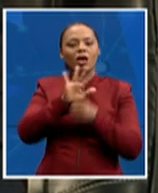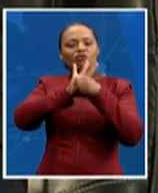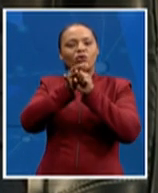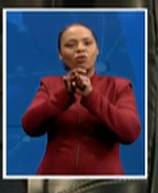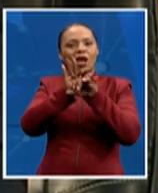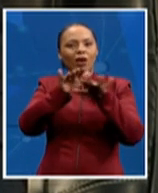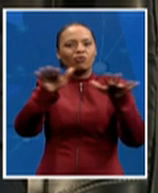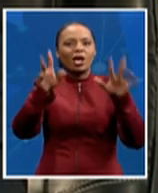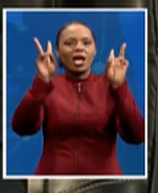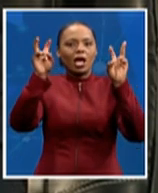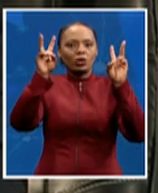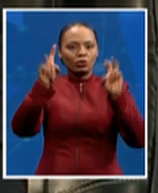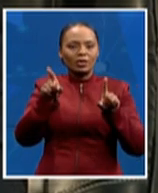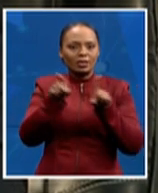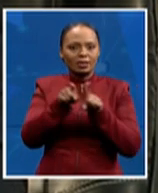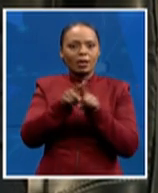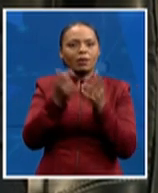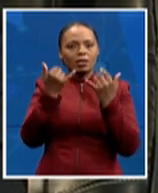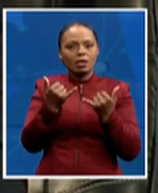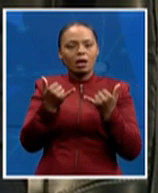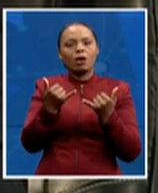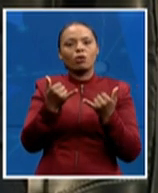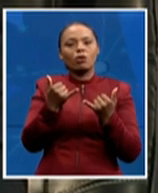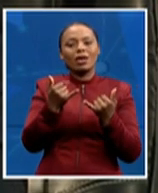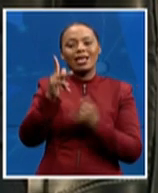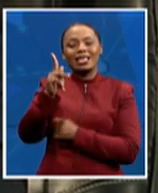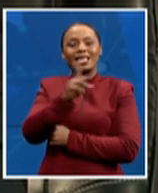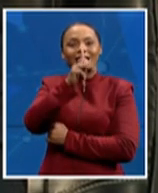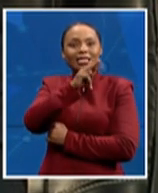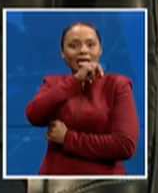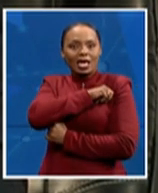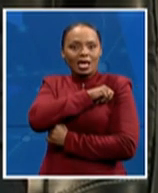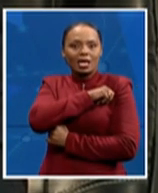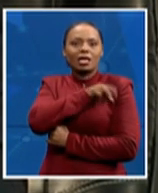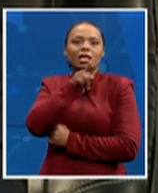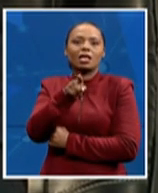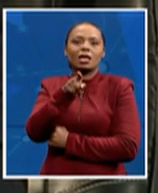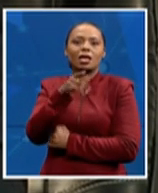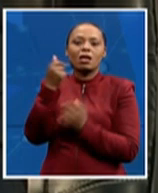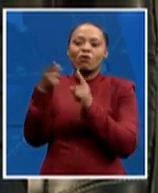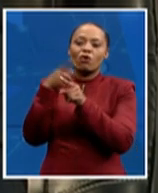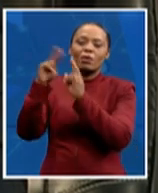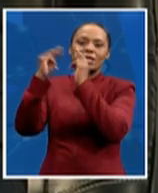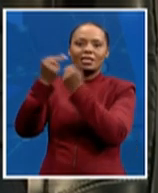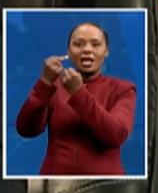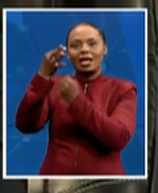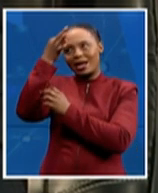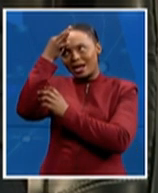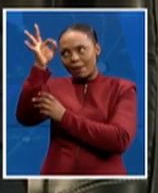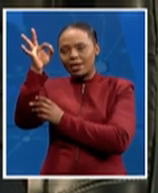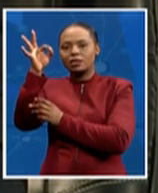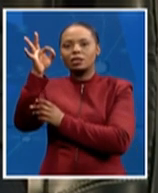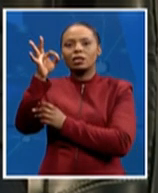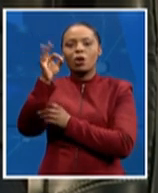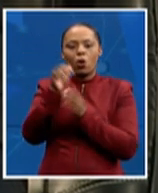KwaZulu-Natal has been chosen by the national government as the host for the commemoration of the Youth